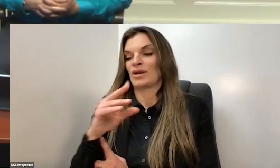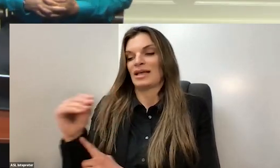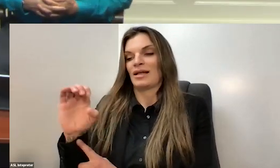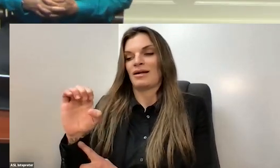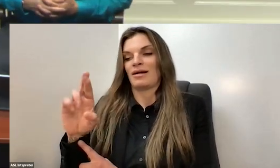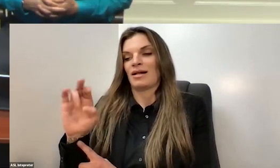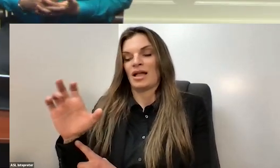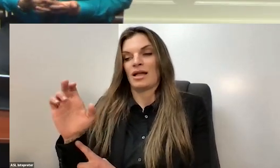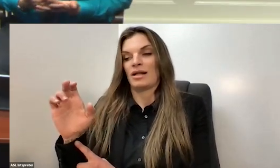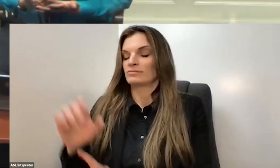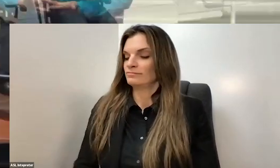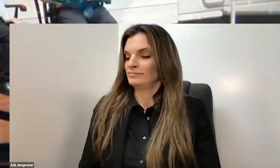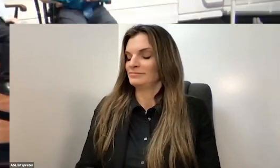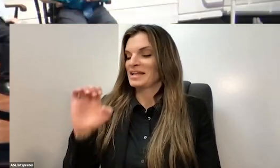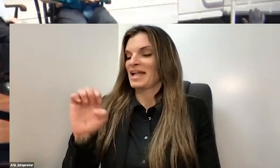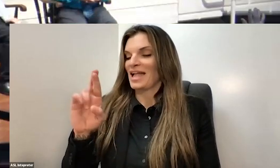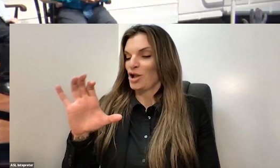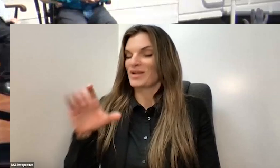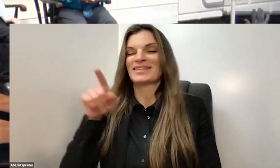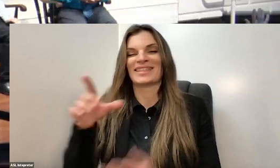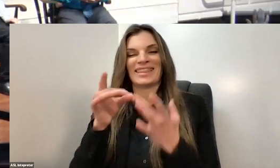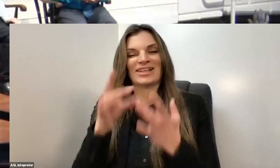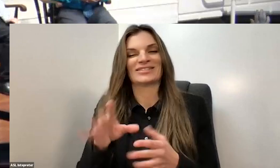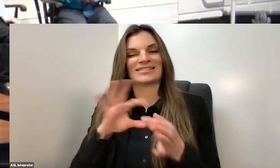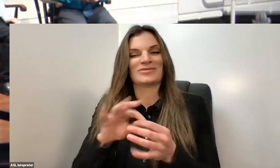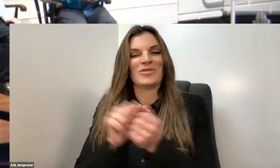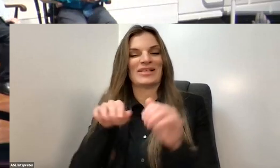team. Other questions?